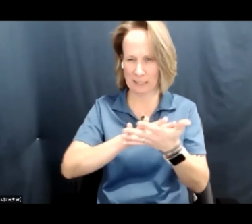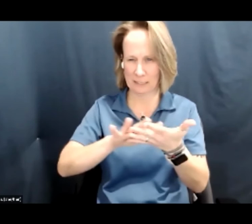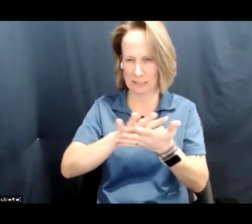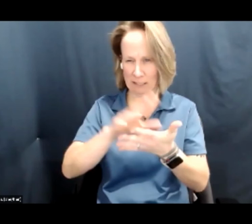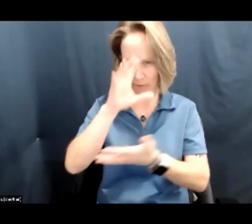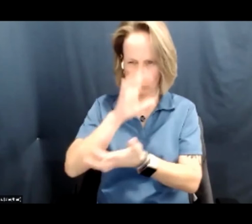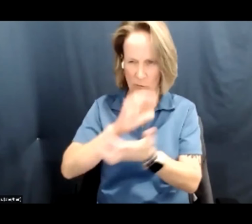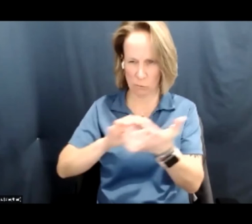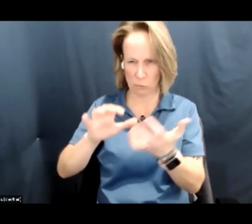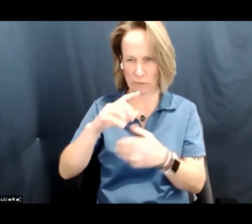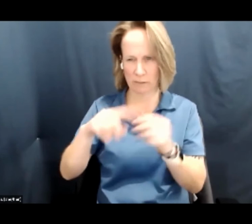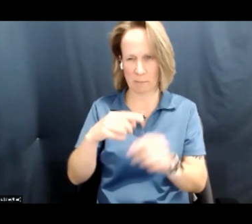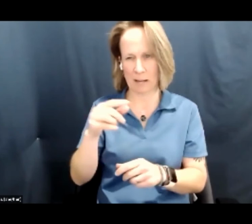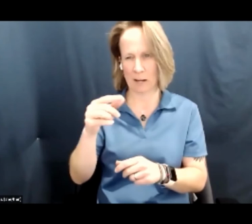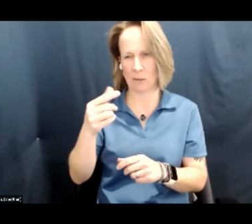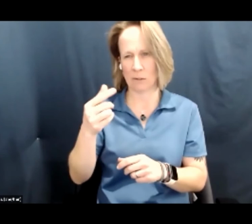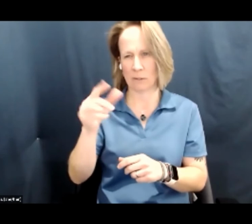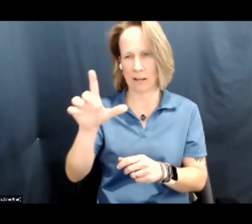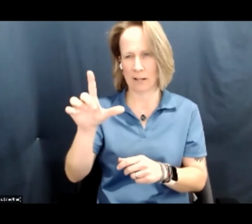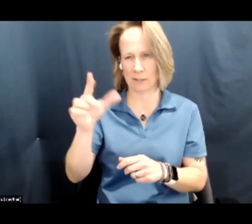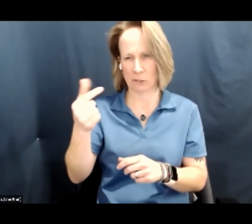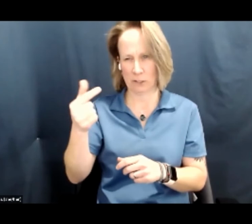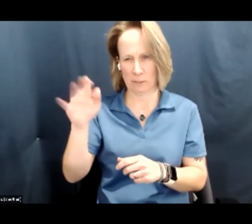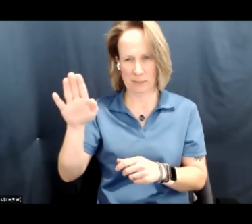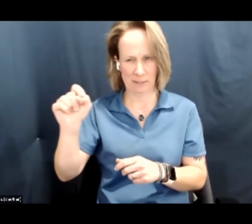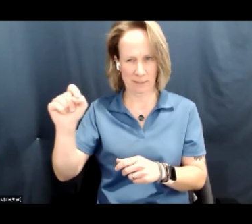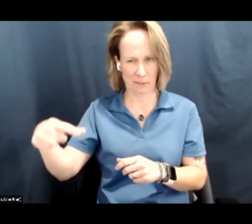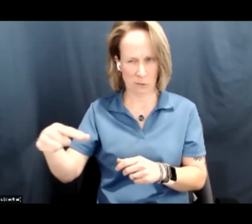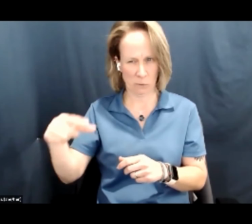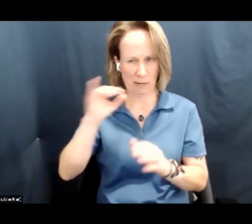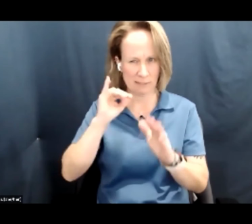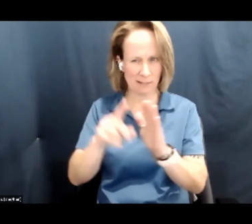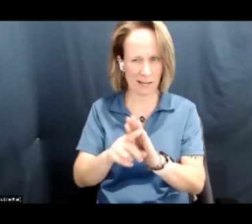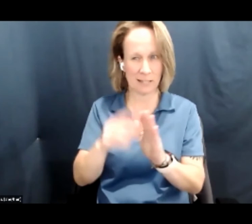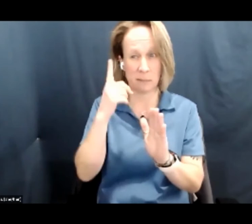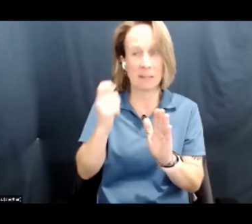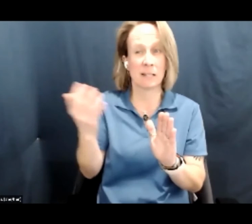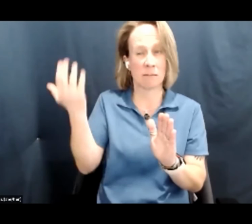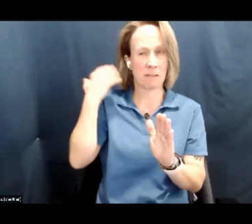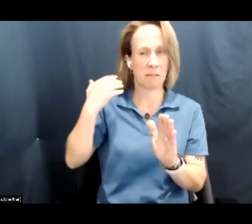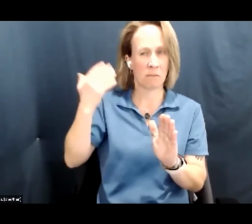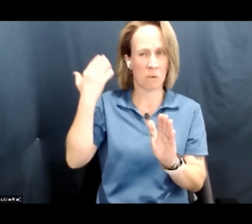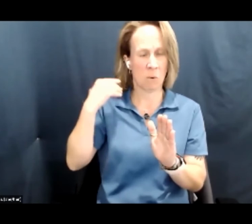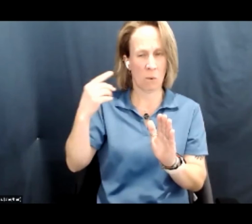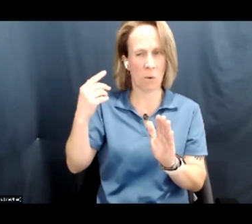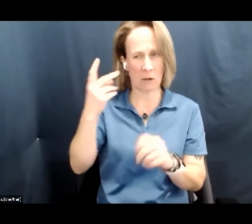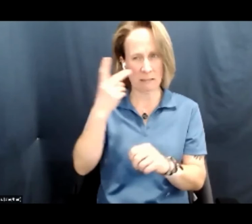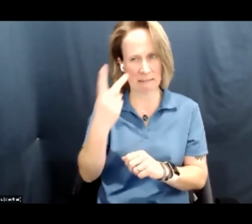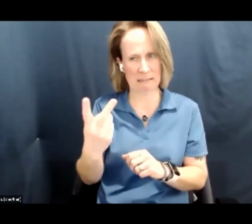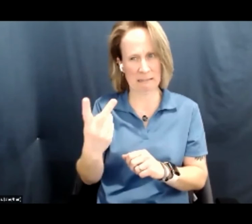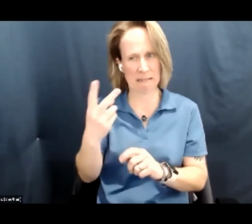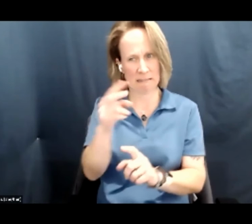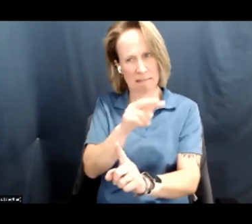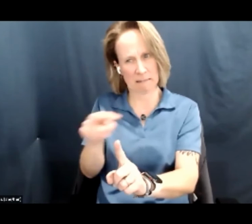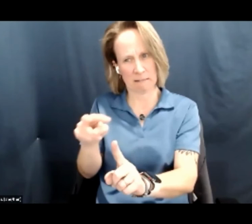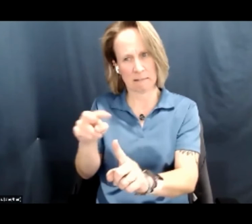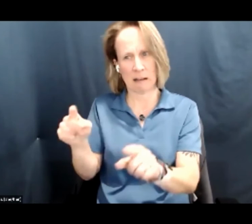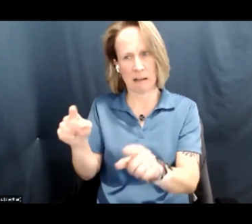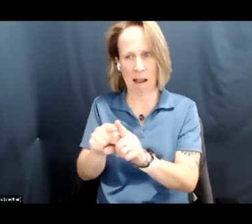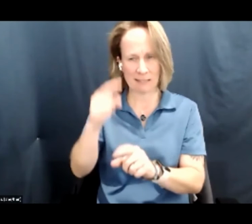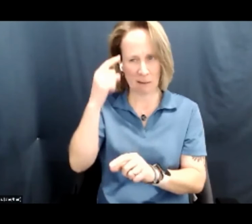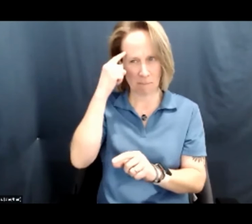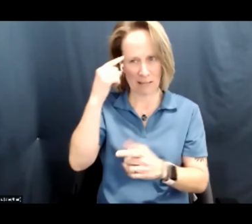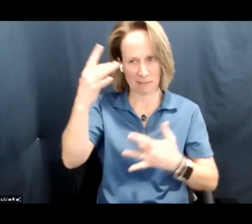because sometimes they've been seen as mental illnesses. And so I don't talk about that in this training, and I don't actually know if this is something that can